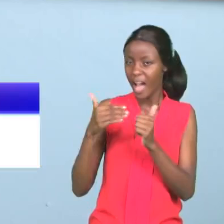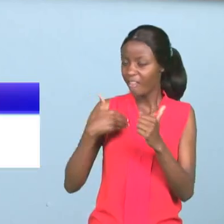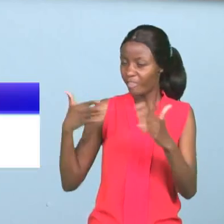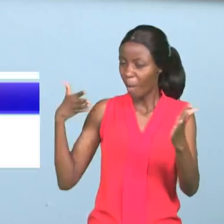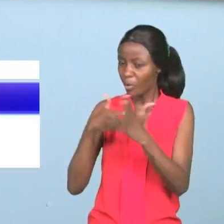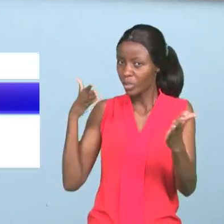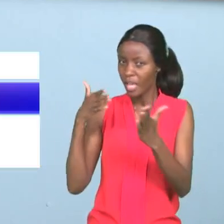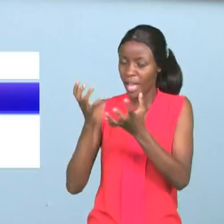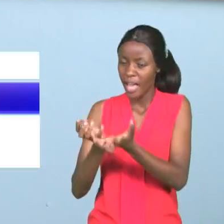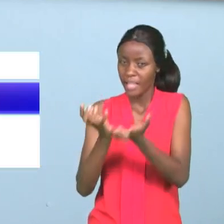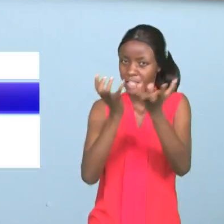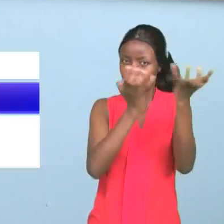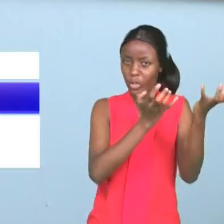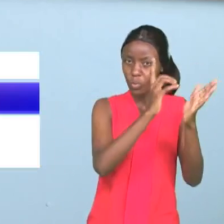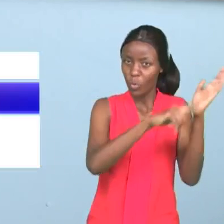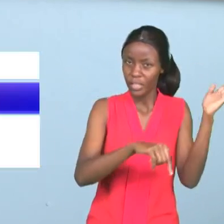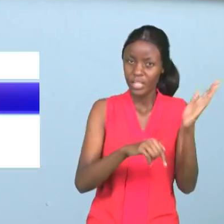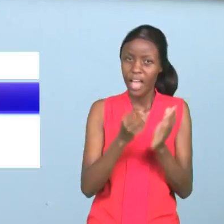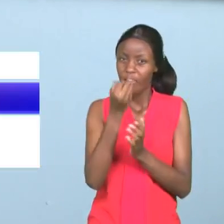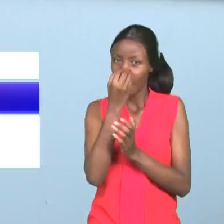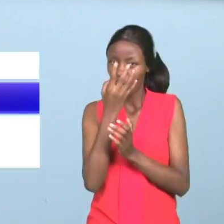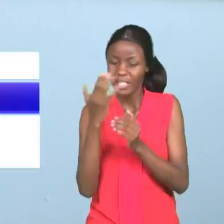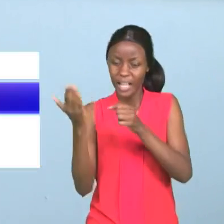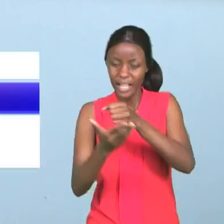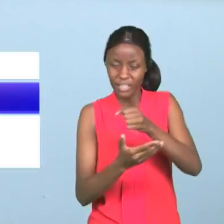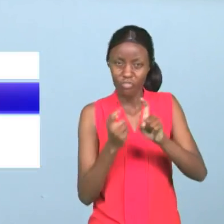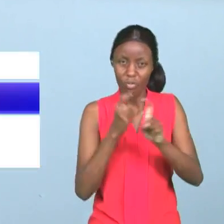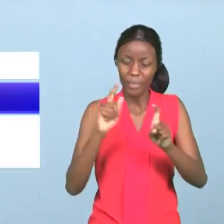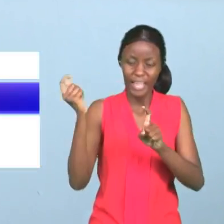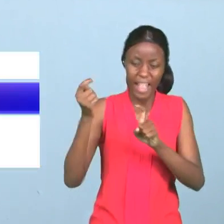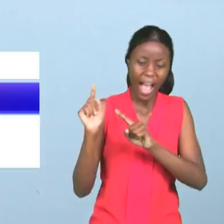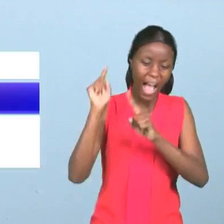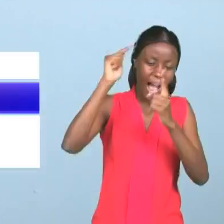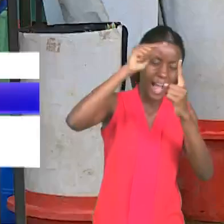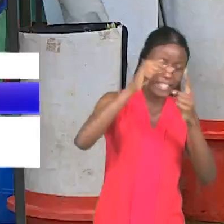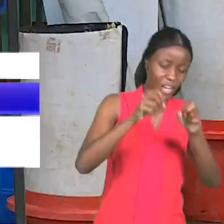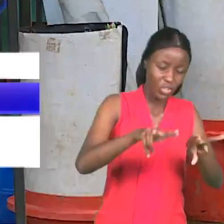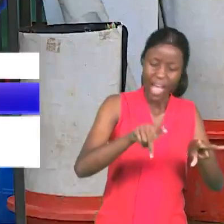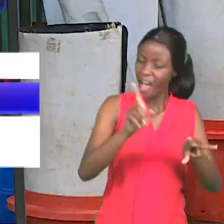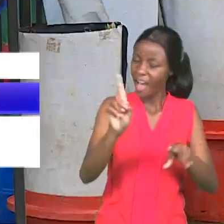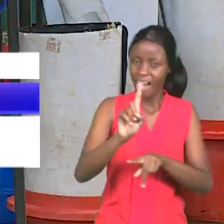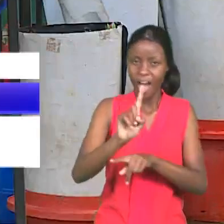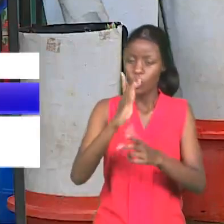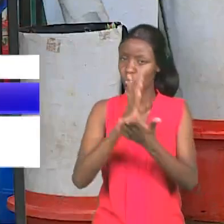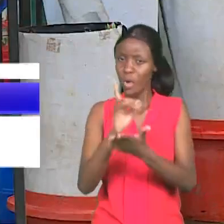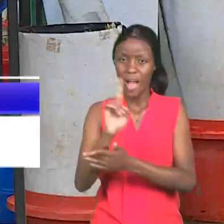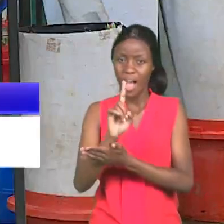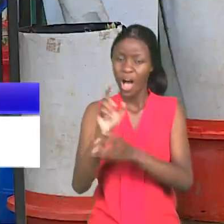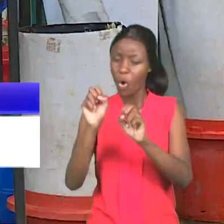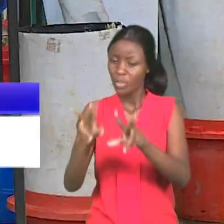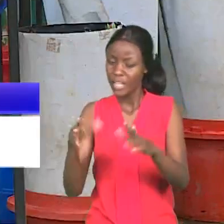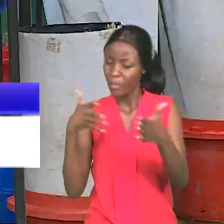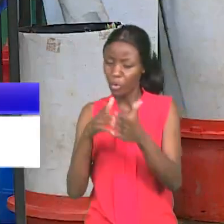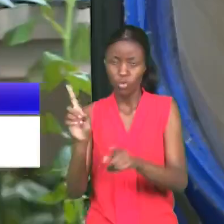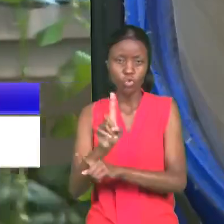on export of cut flowers from Kenya to Australia. I want to correct that. That is not a ban. The thing is that Australia has just